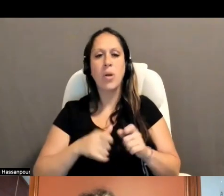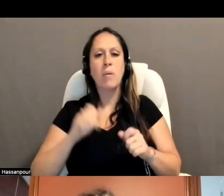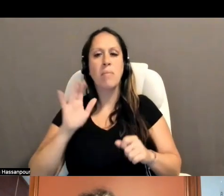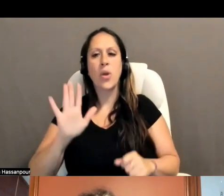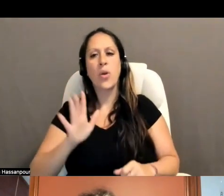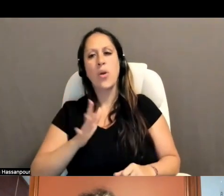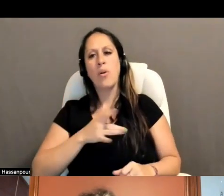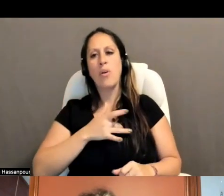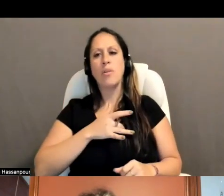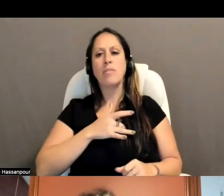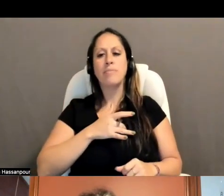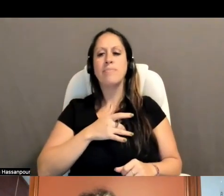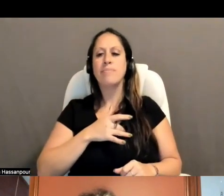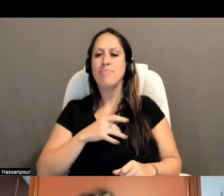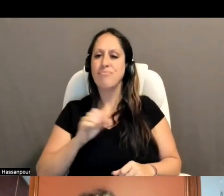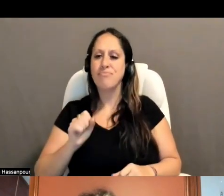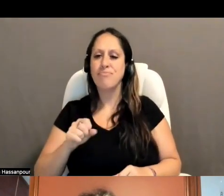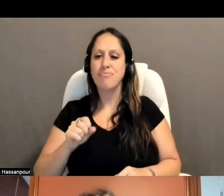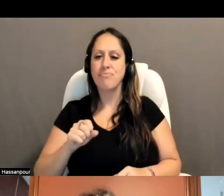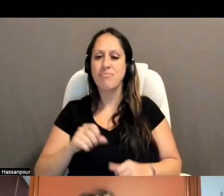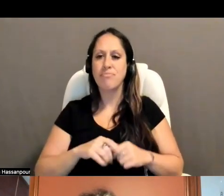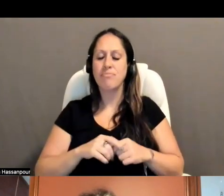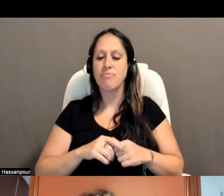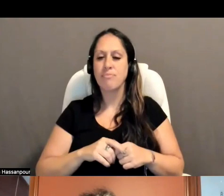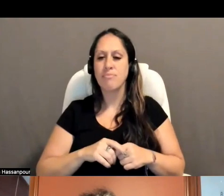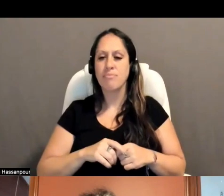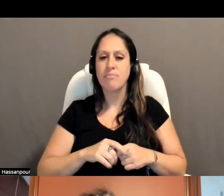their heart. Yeah.